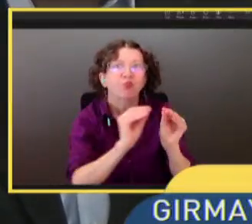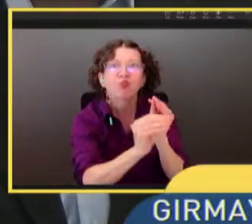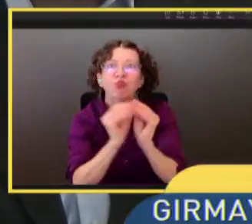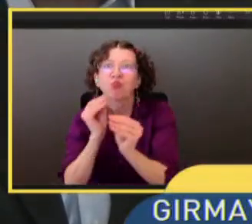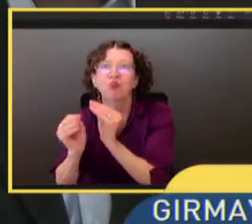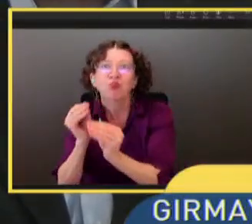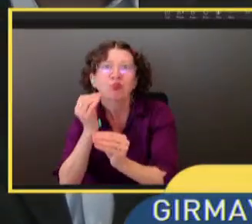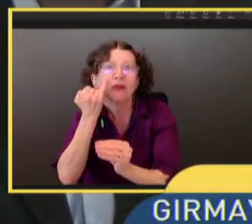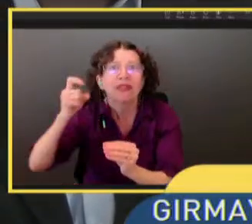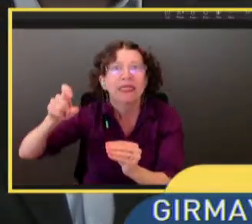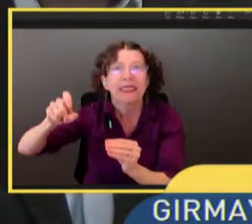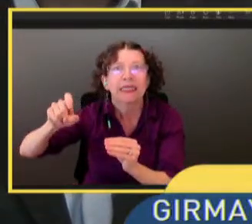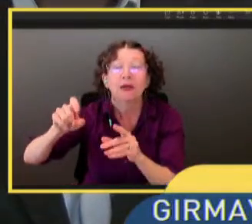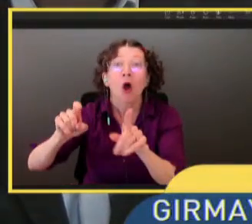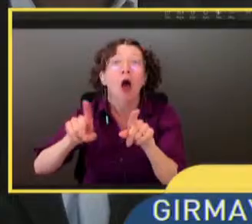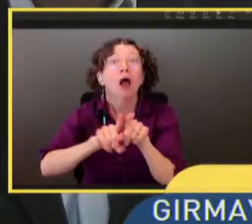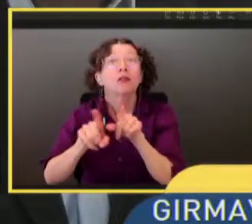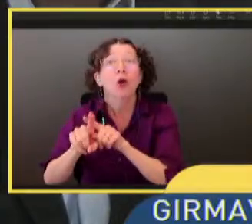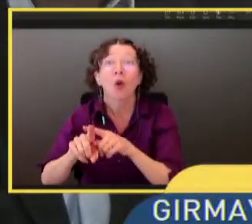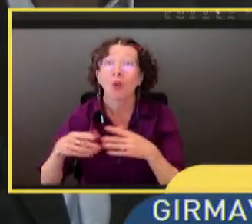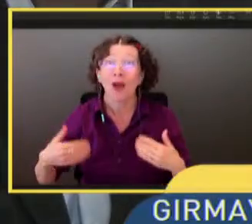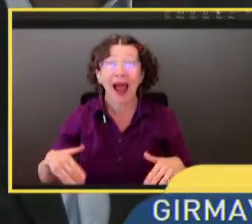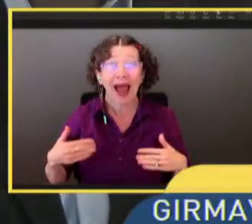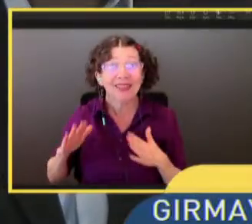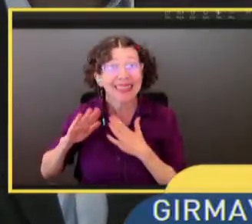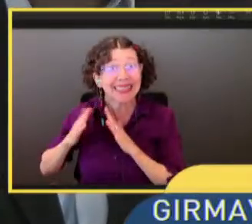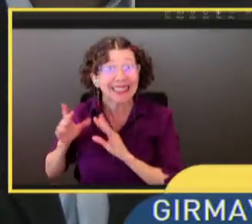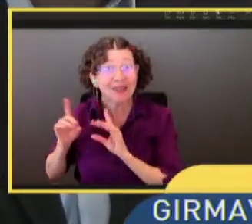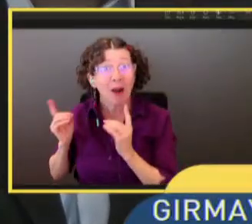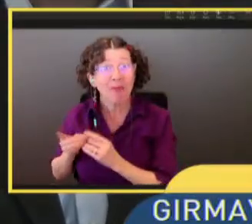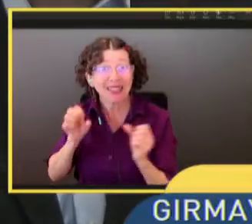stationed near levees if they are needed, more